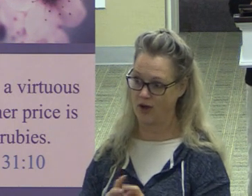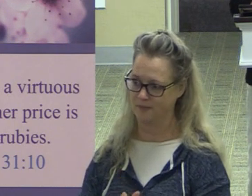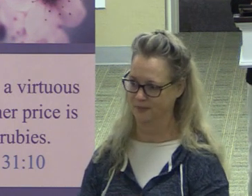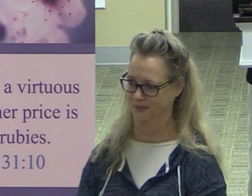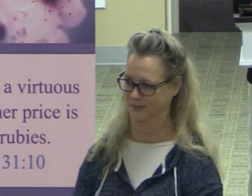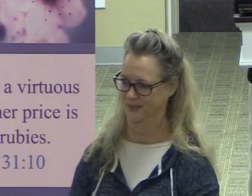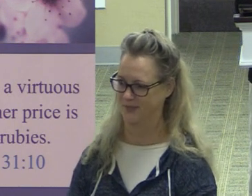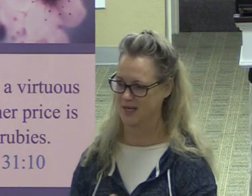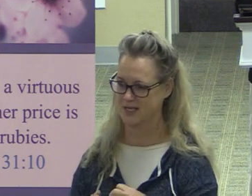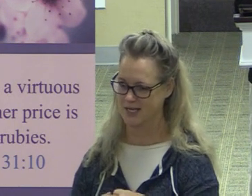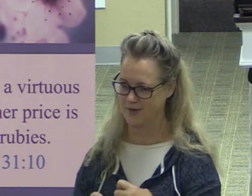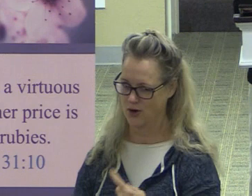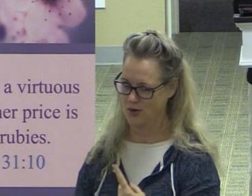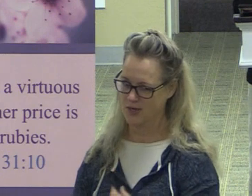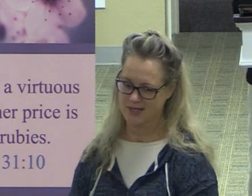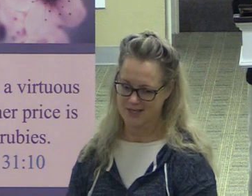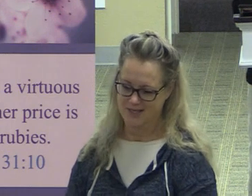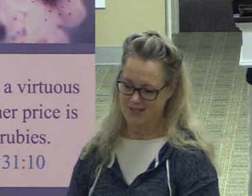That's a difficult one.